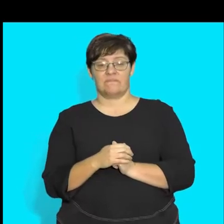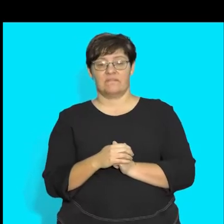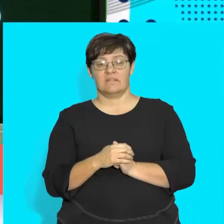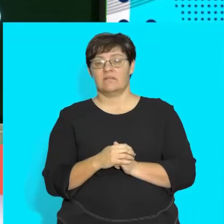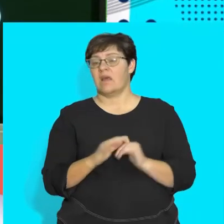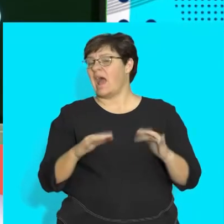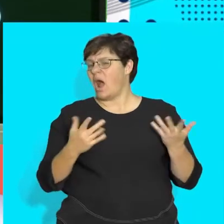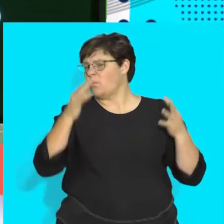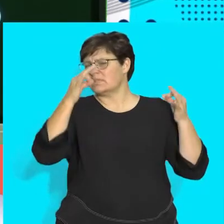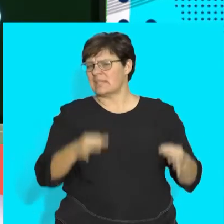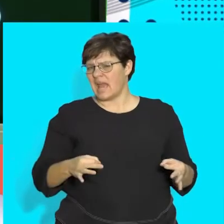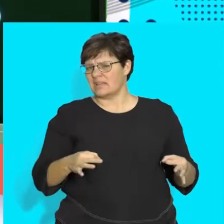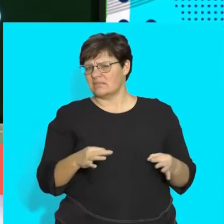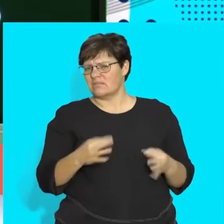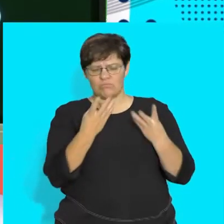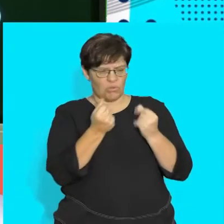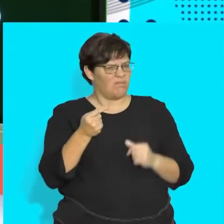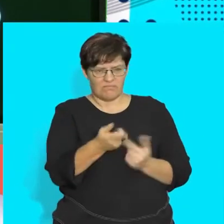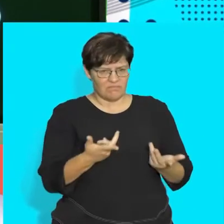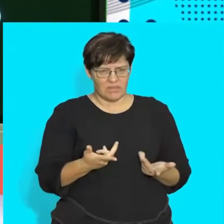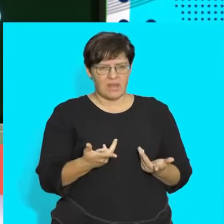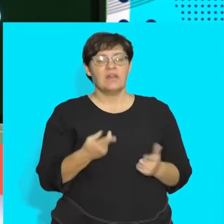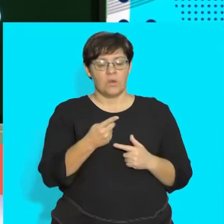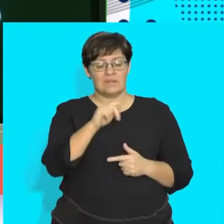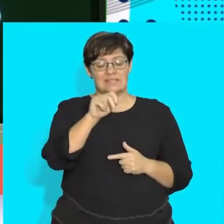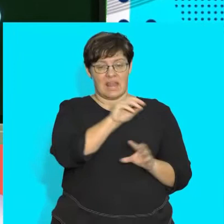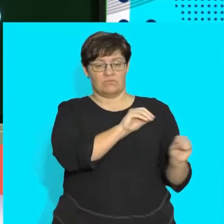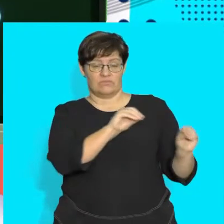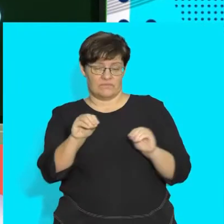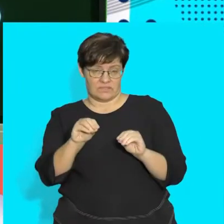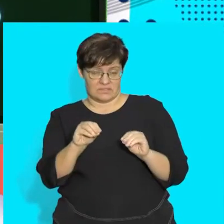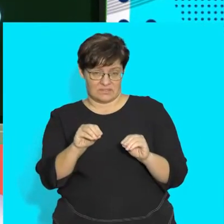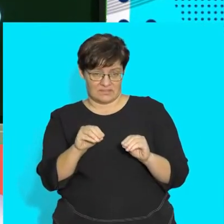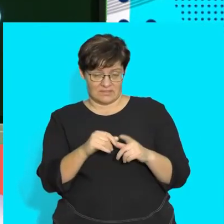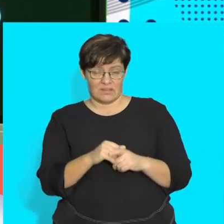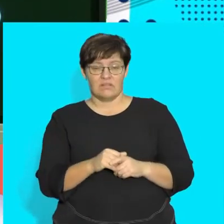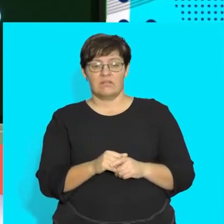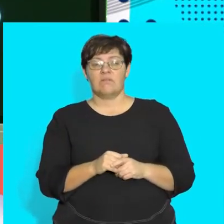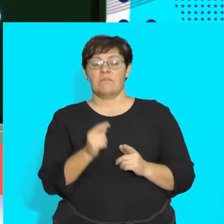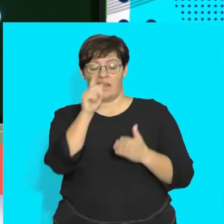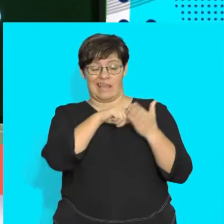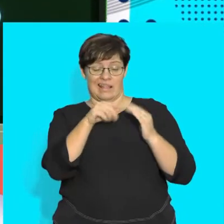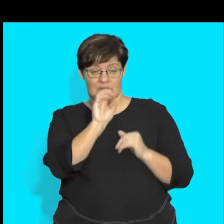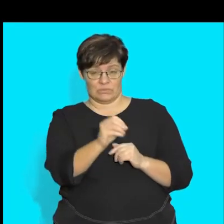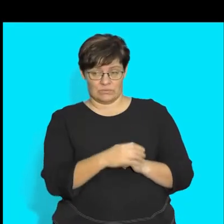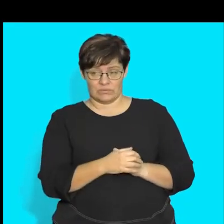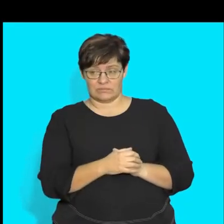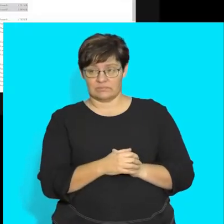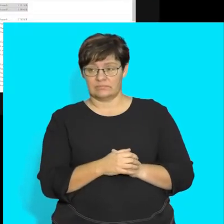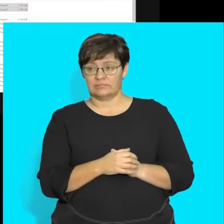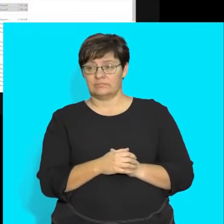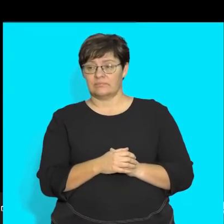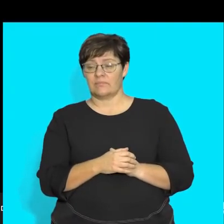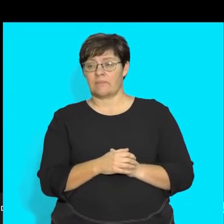And how did we decide we were going to do this? Well, we were going to shift tan. We were going to do that on our calculator, shift tan of a